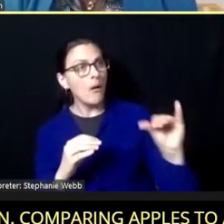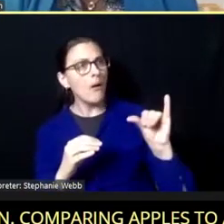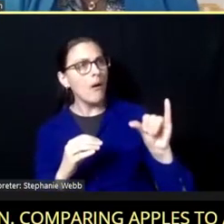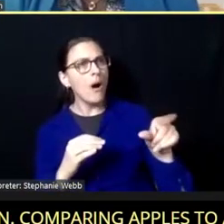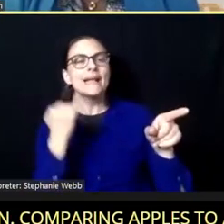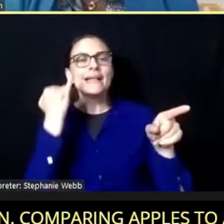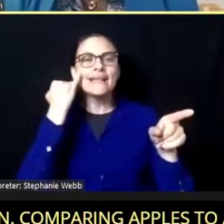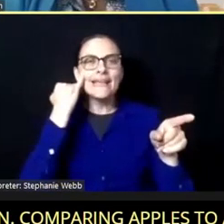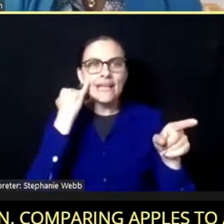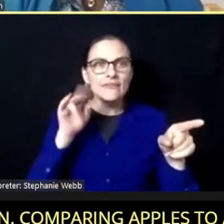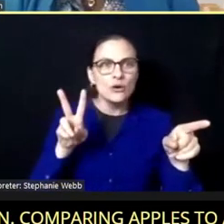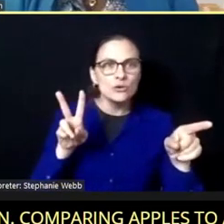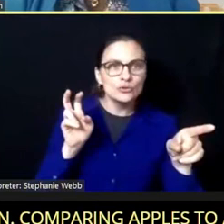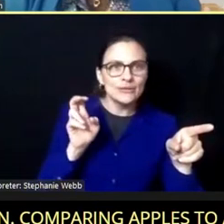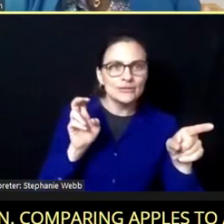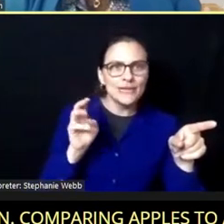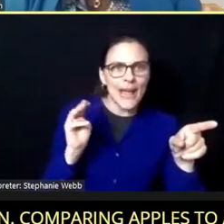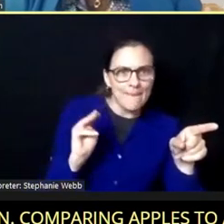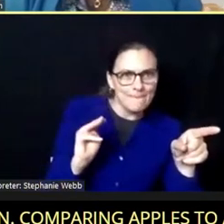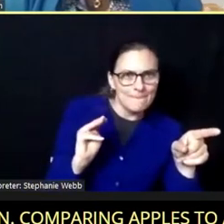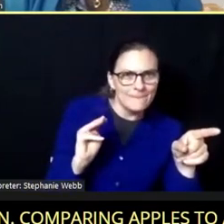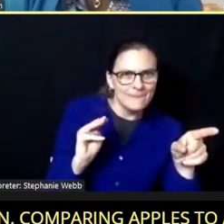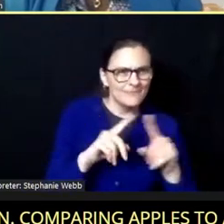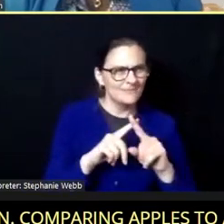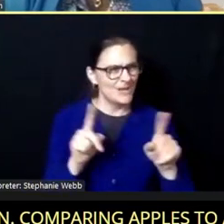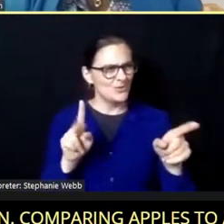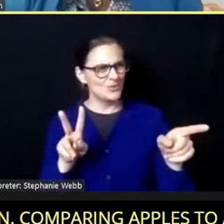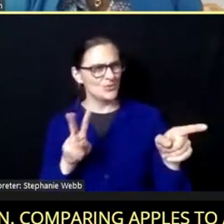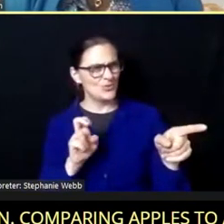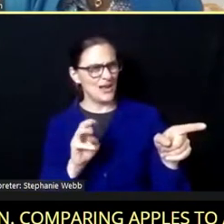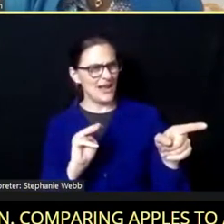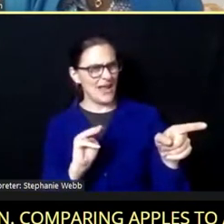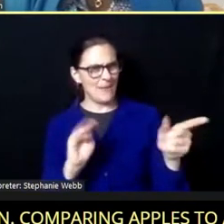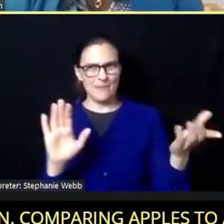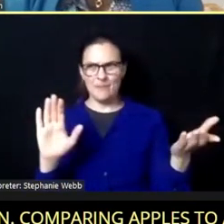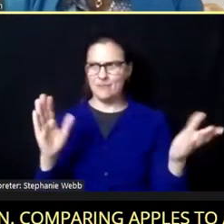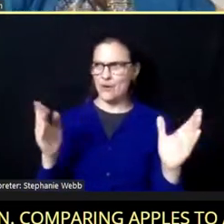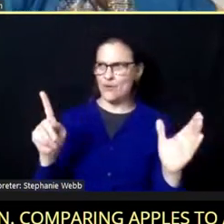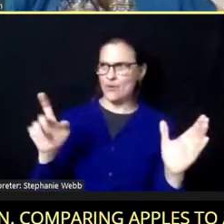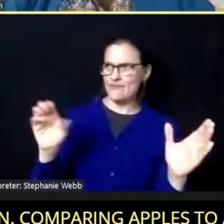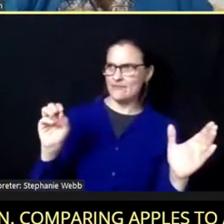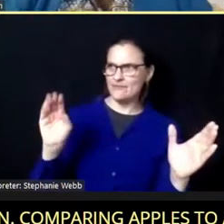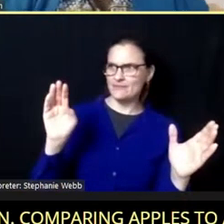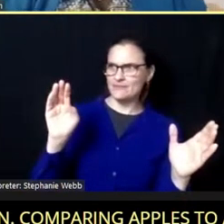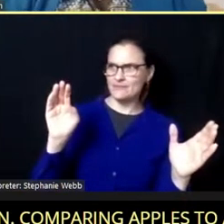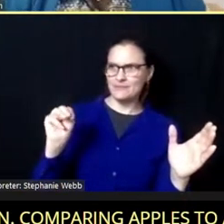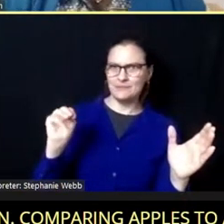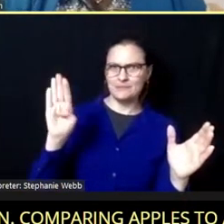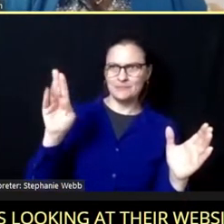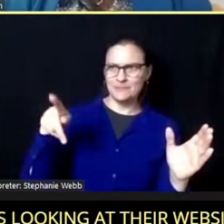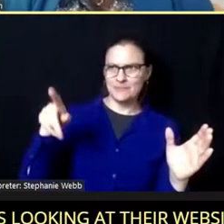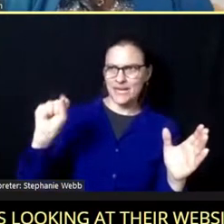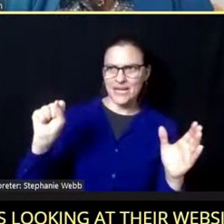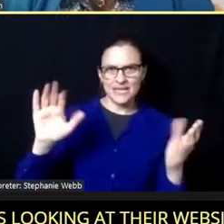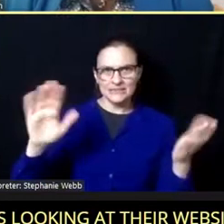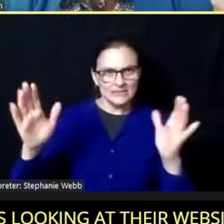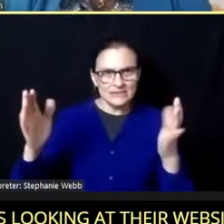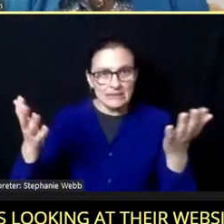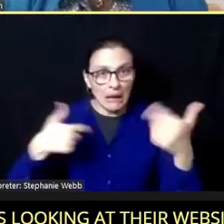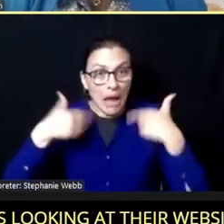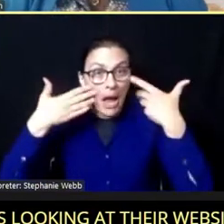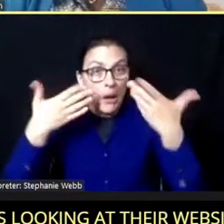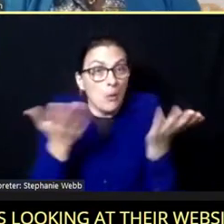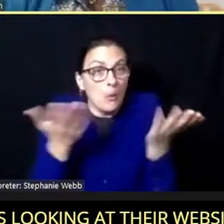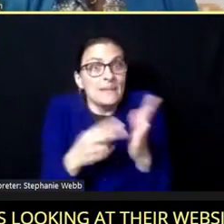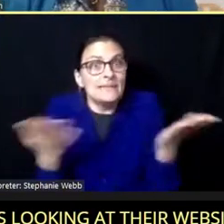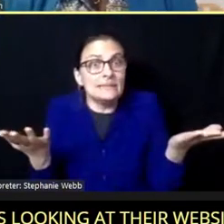15 Mbps. It's like, so what is 200M? Will that run my television? You know, will I be able to do Zoom on